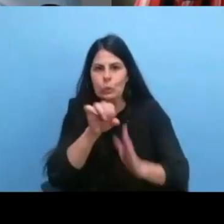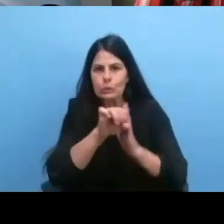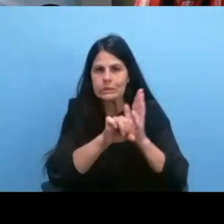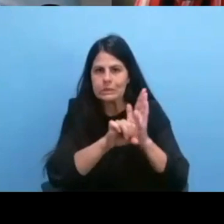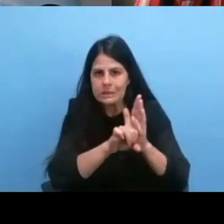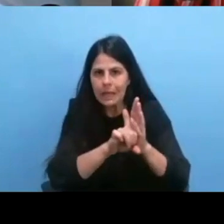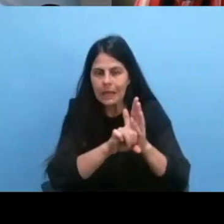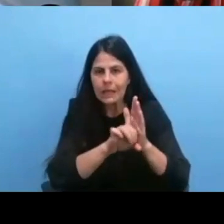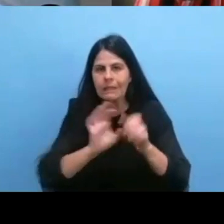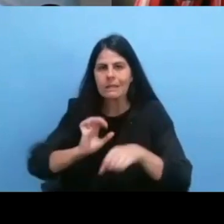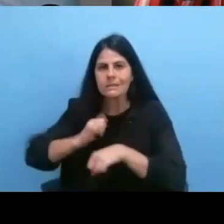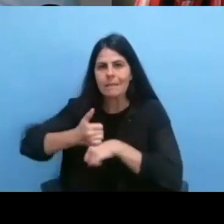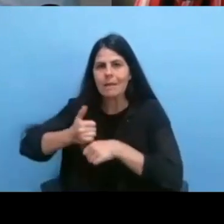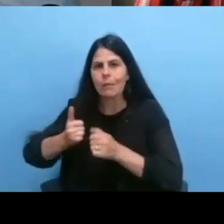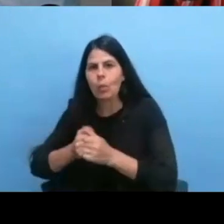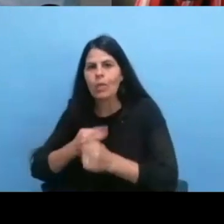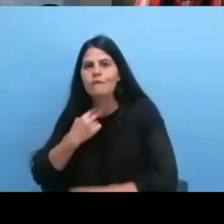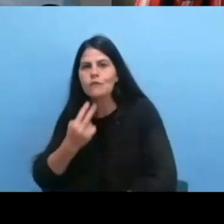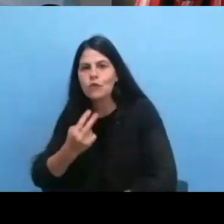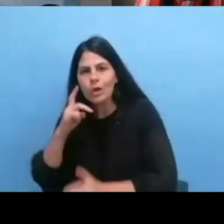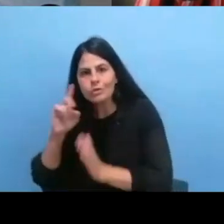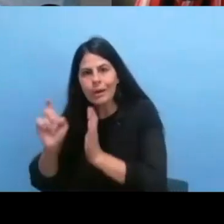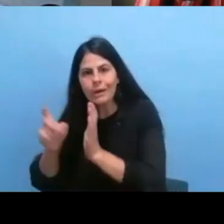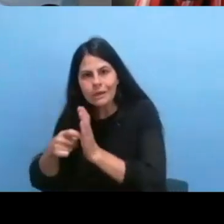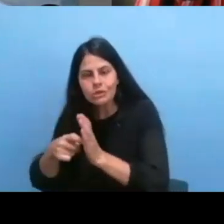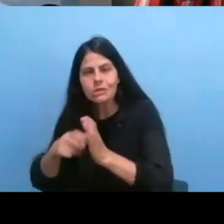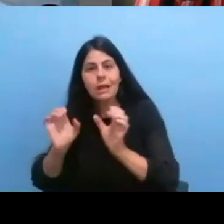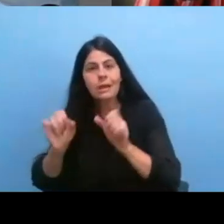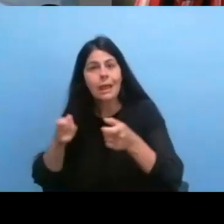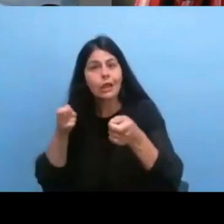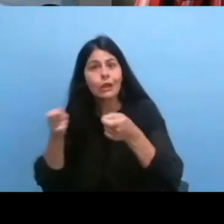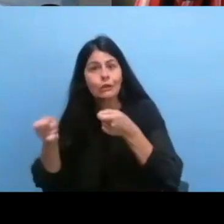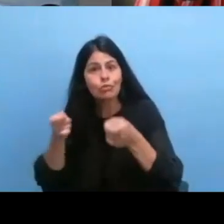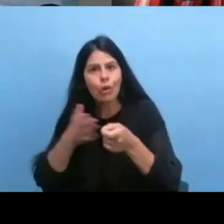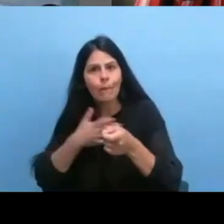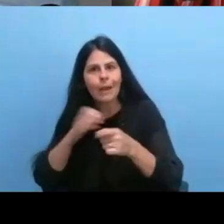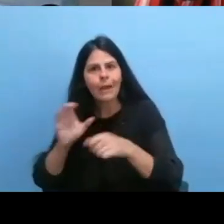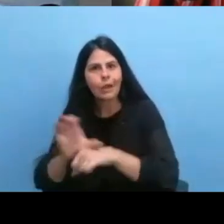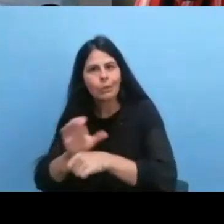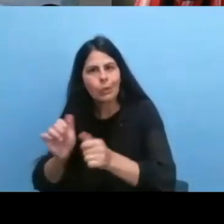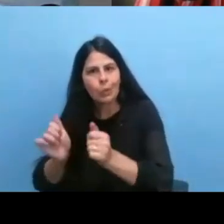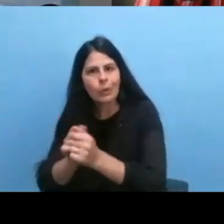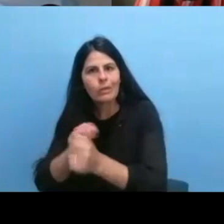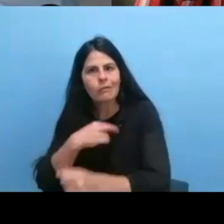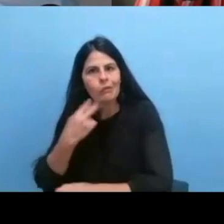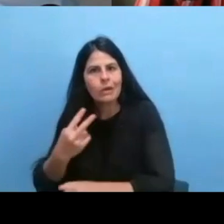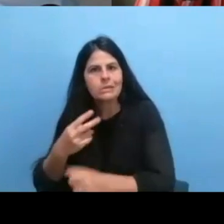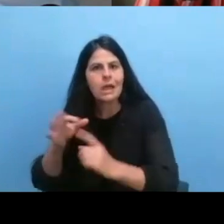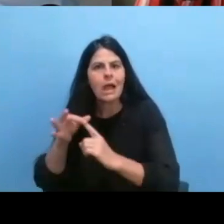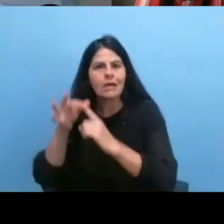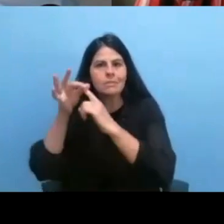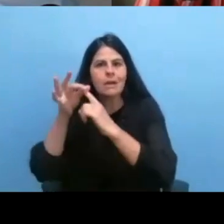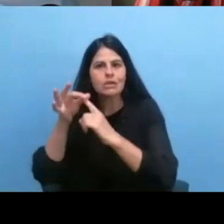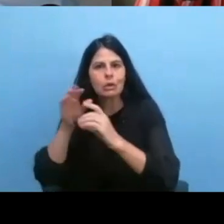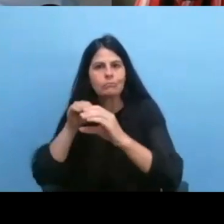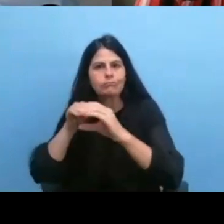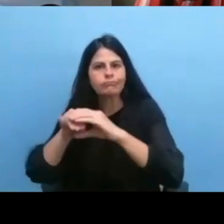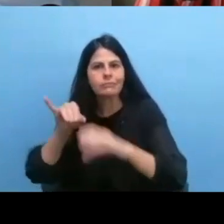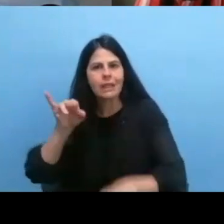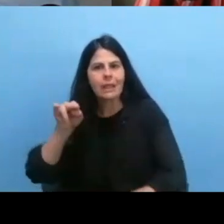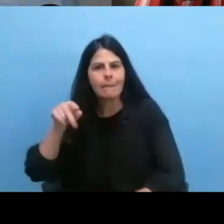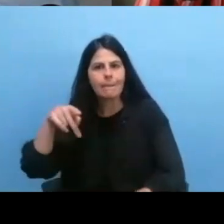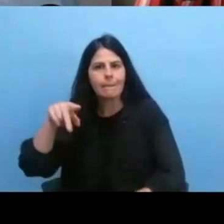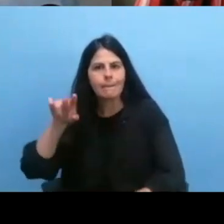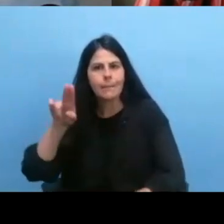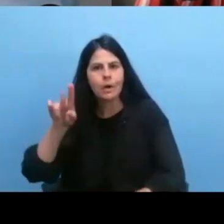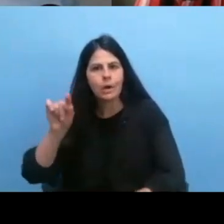voice recognition, and I can control my computer by voice, and I have these special input devices, and it's not going to be any problem, you